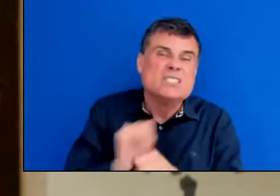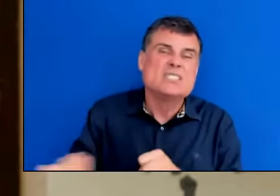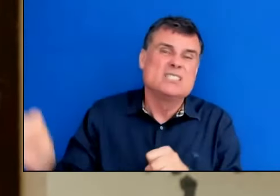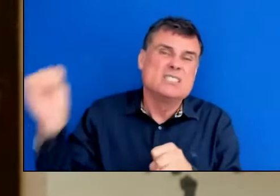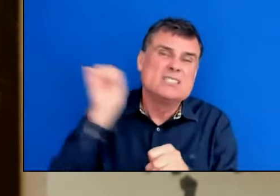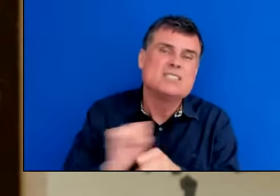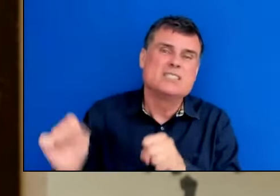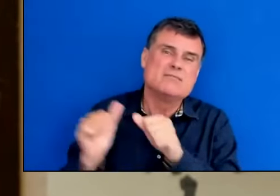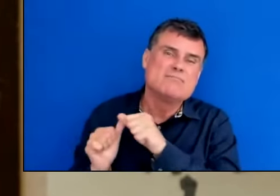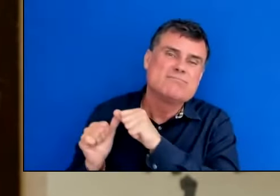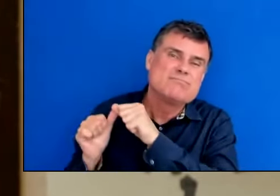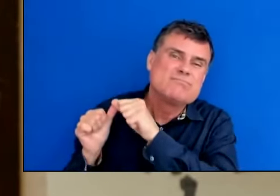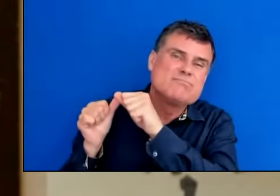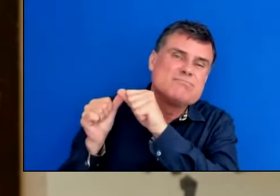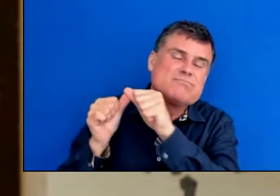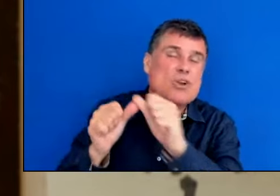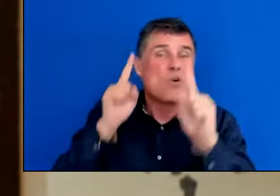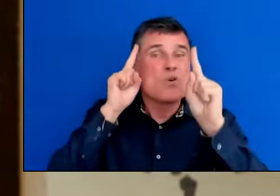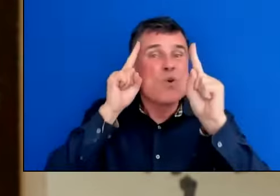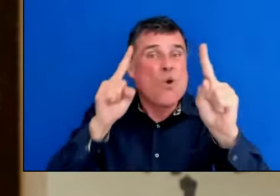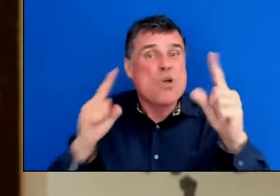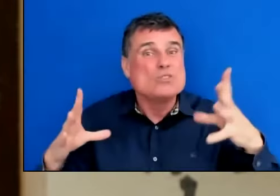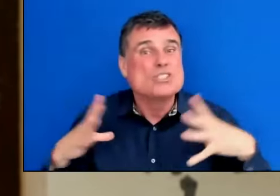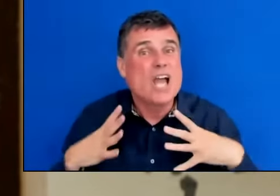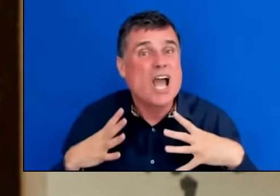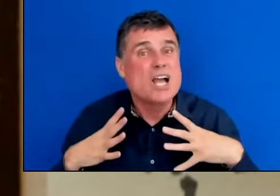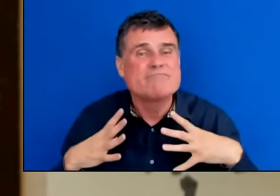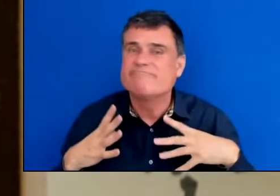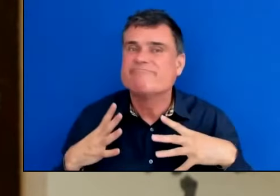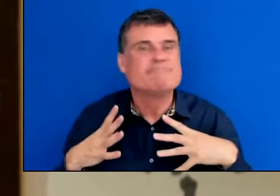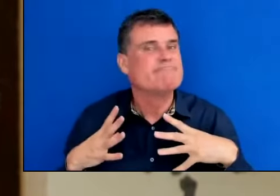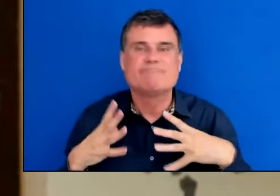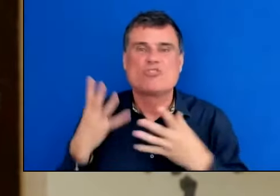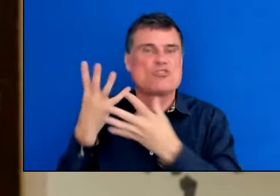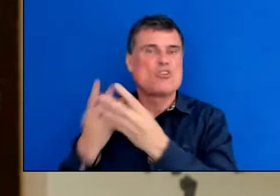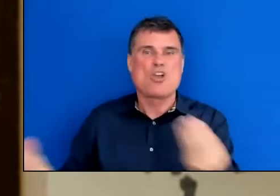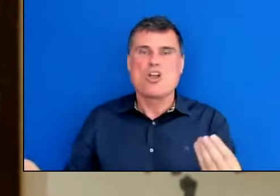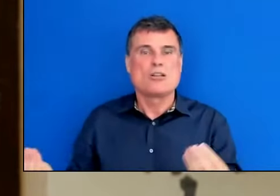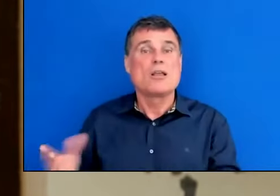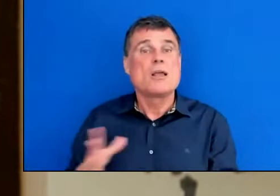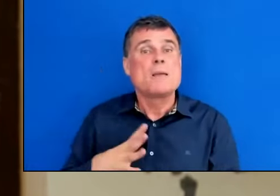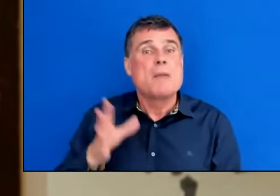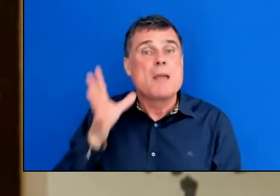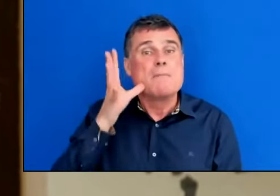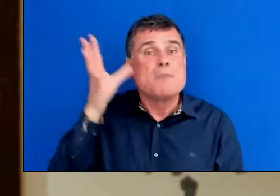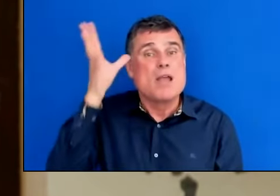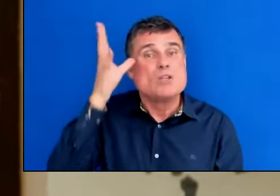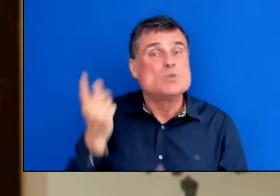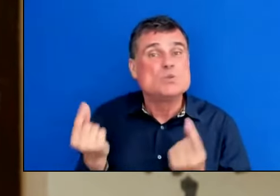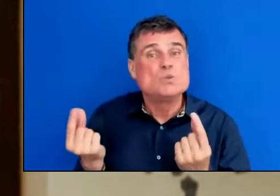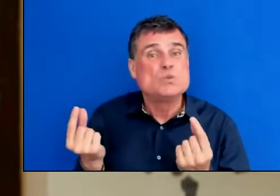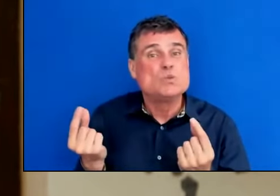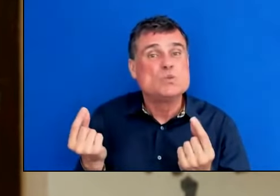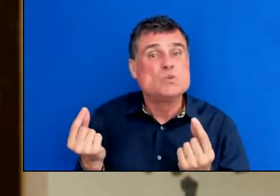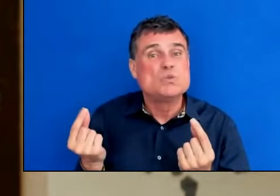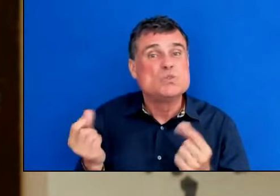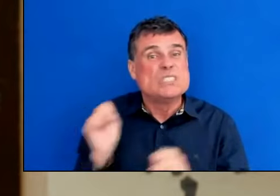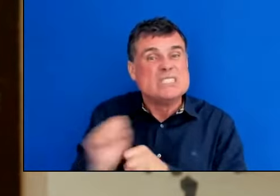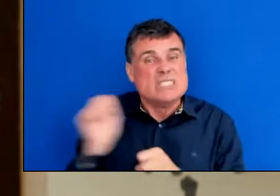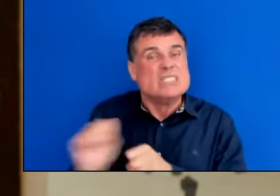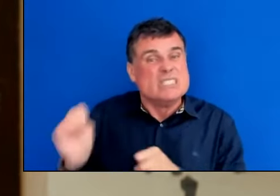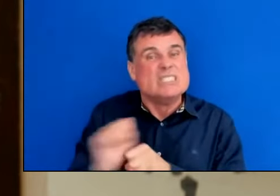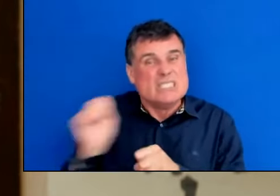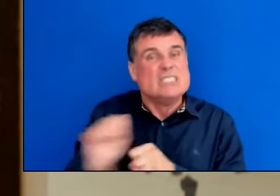whole lifetime to achieve. Many, like my parents, lost their most productive years of